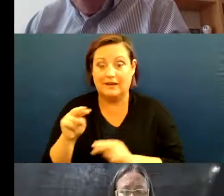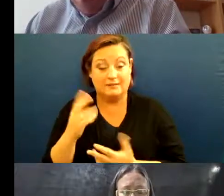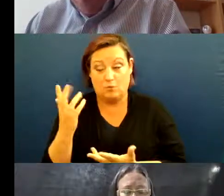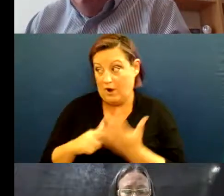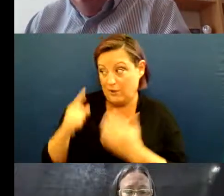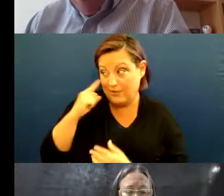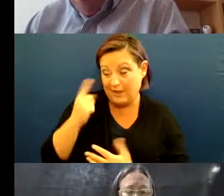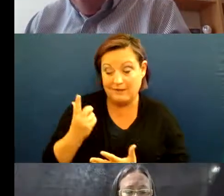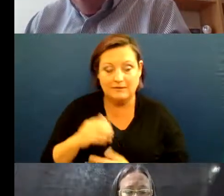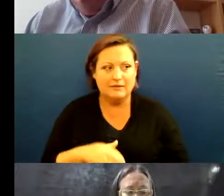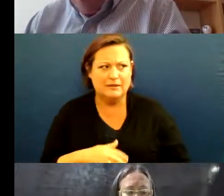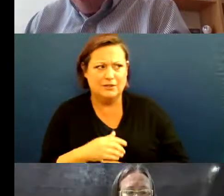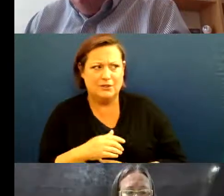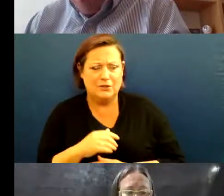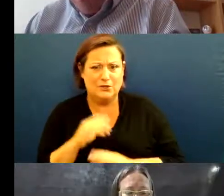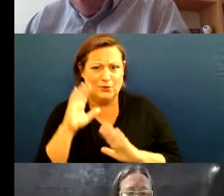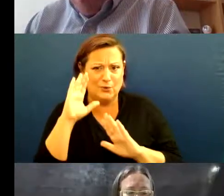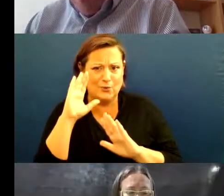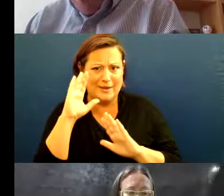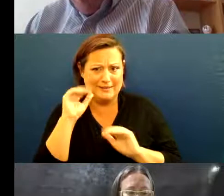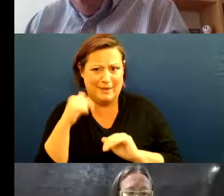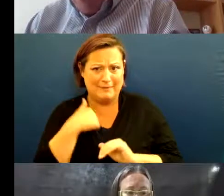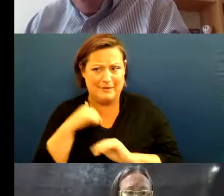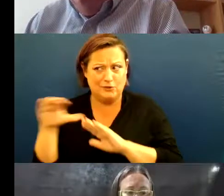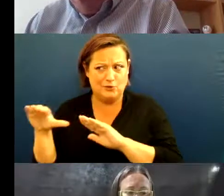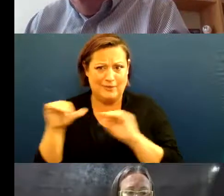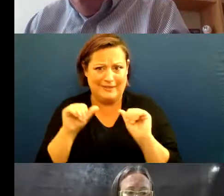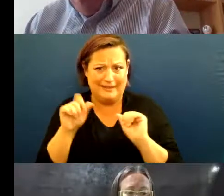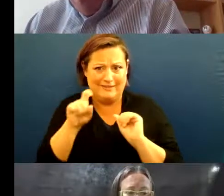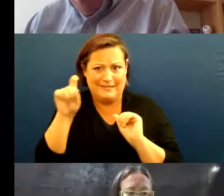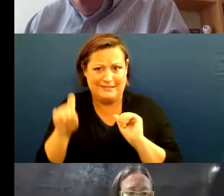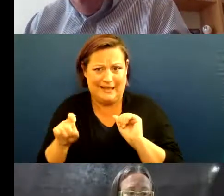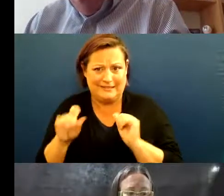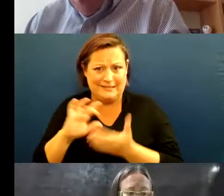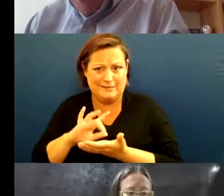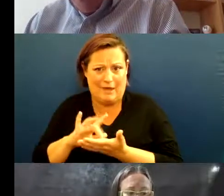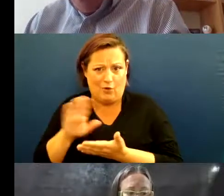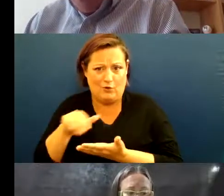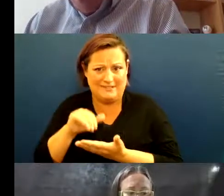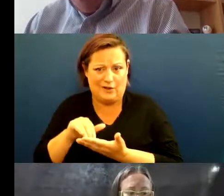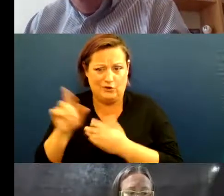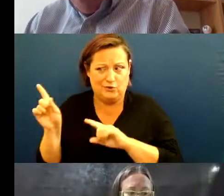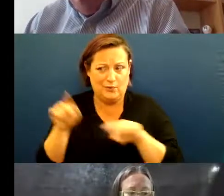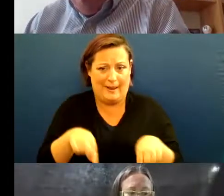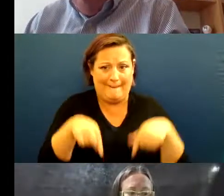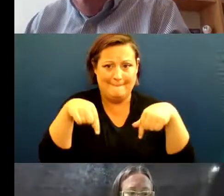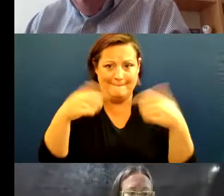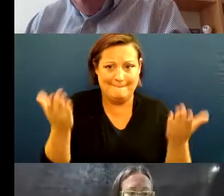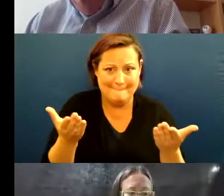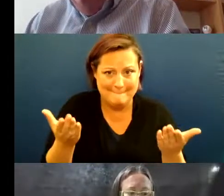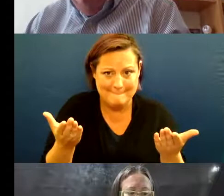you expect me to leave the Texas Medical Center and come to this?" I mean, it was